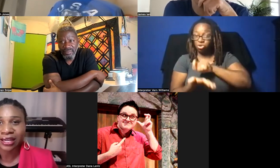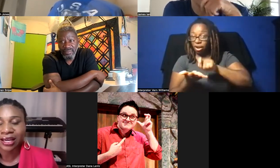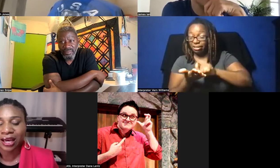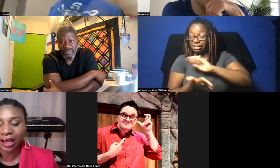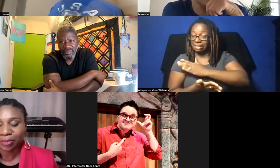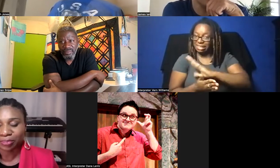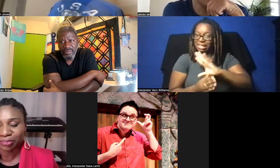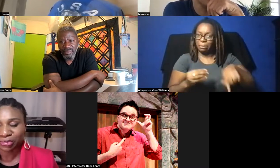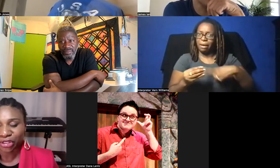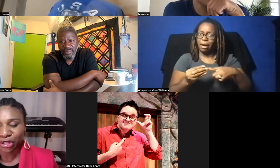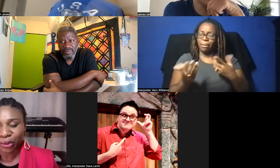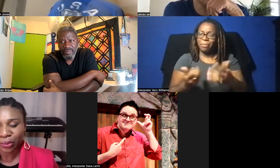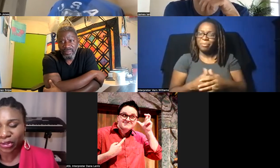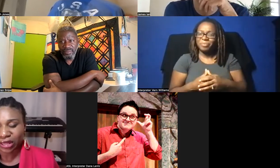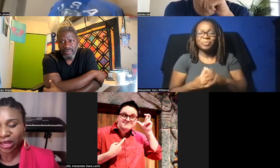And,